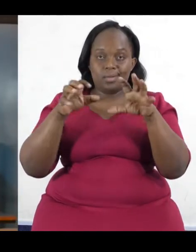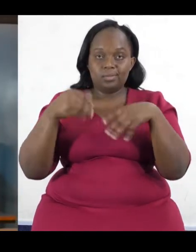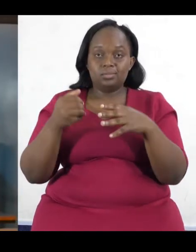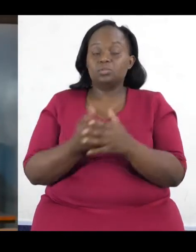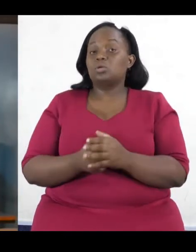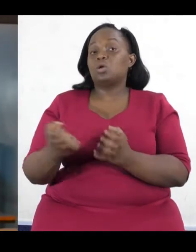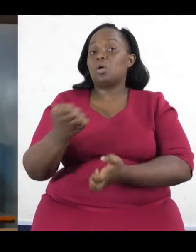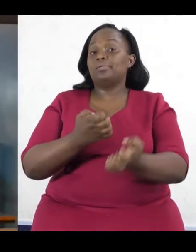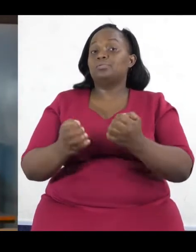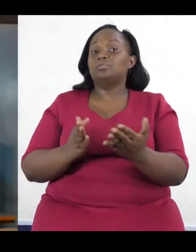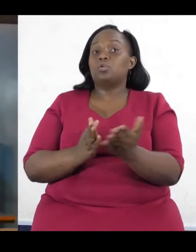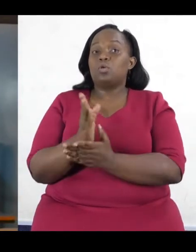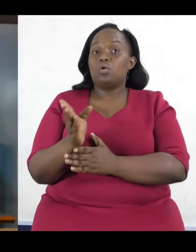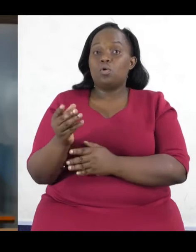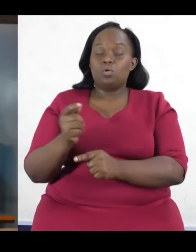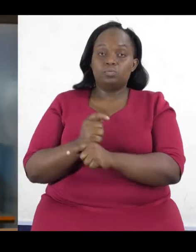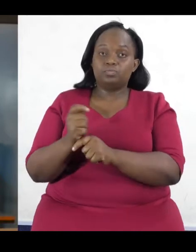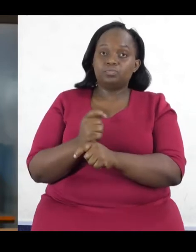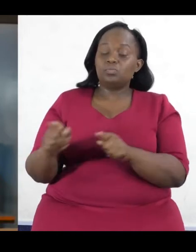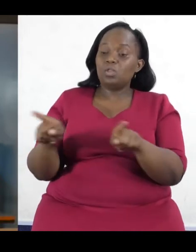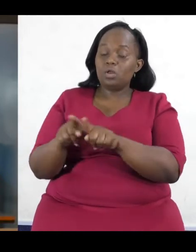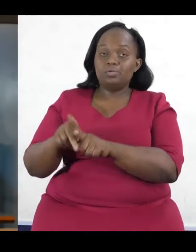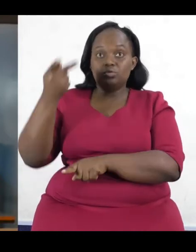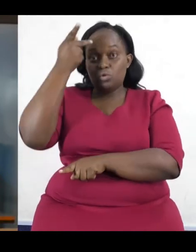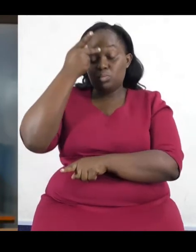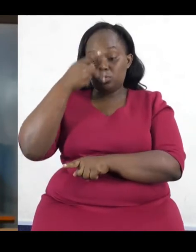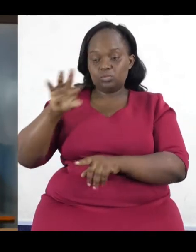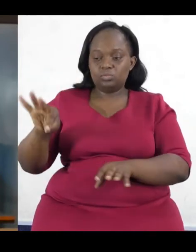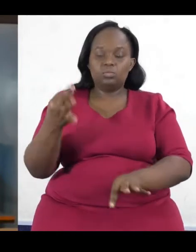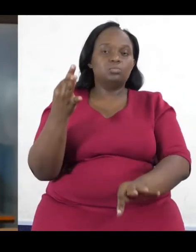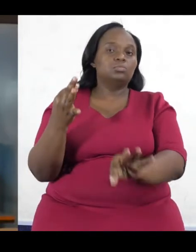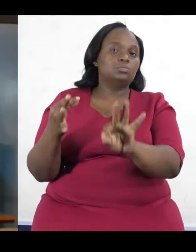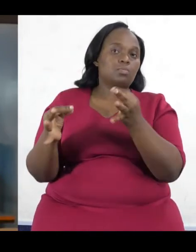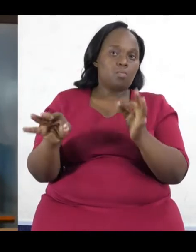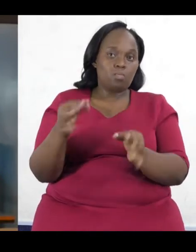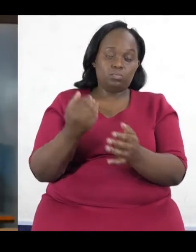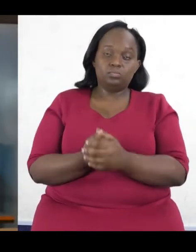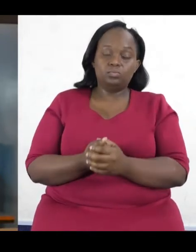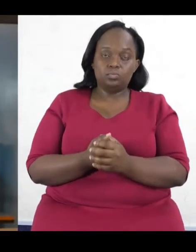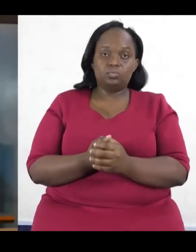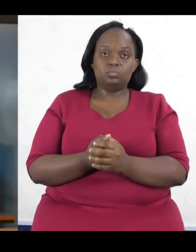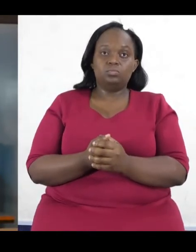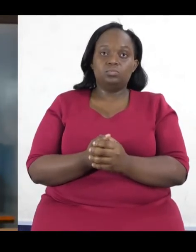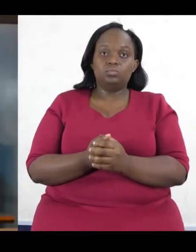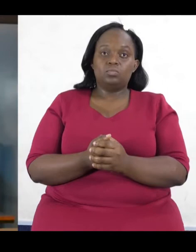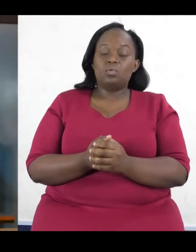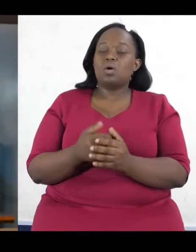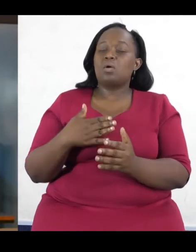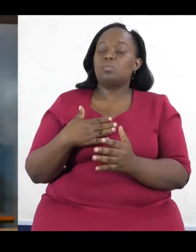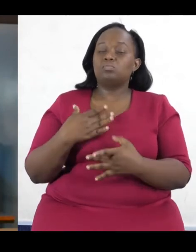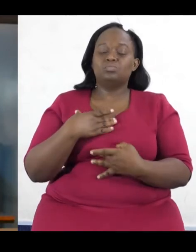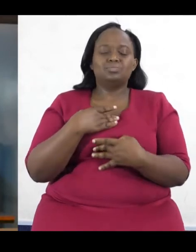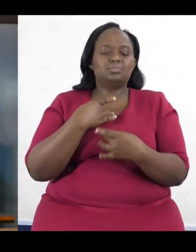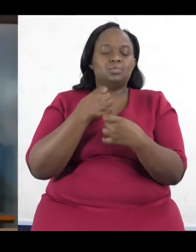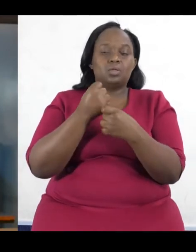training. I'm a policy analyst in terms of profession, and highly interested in